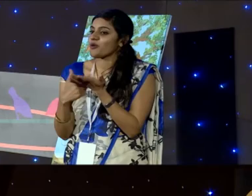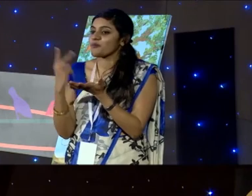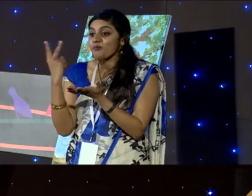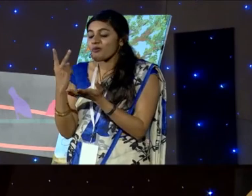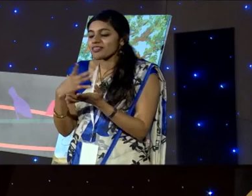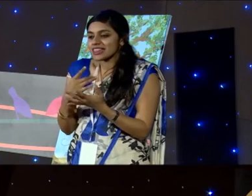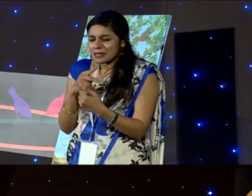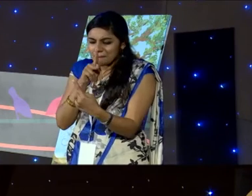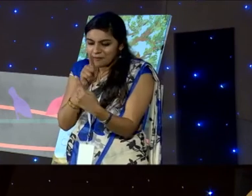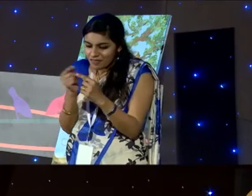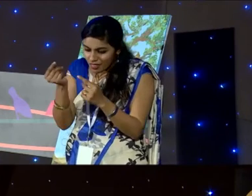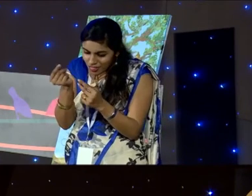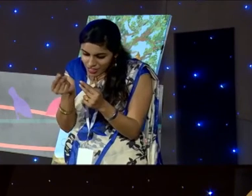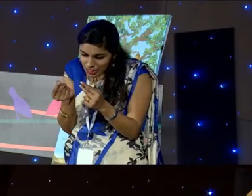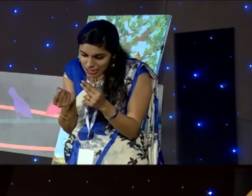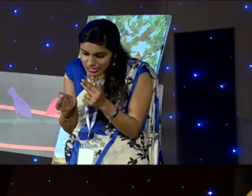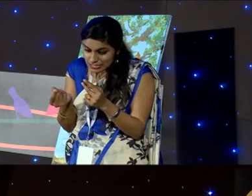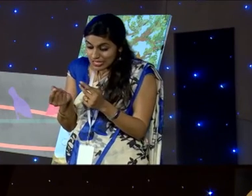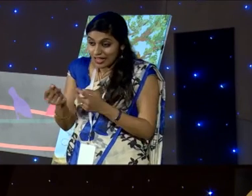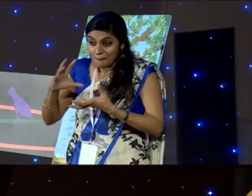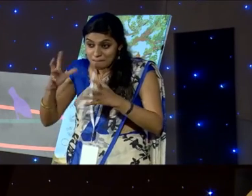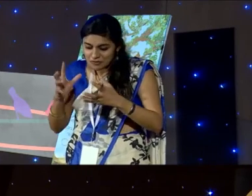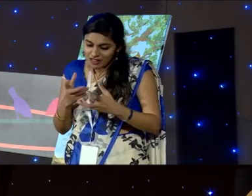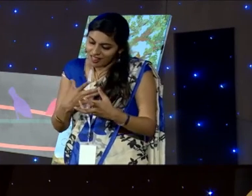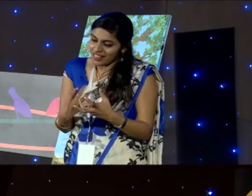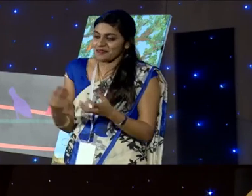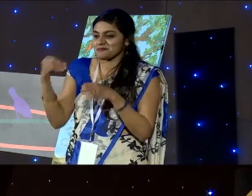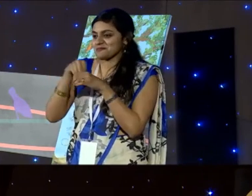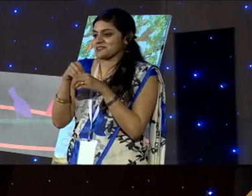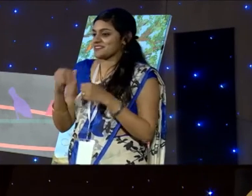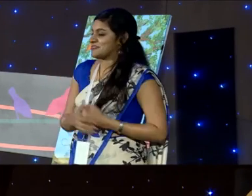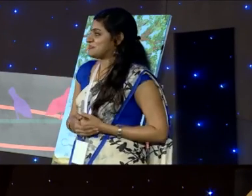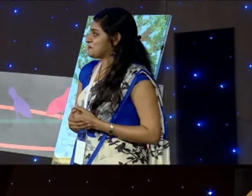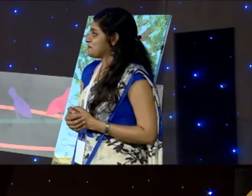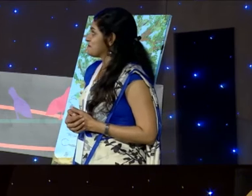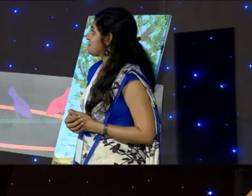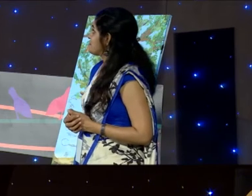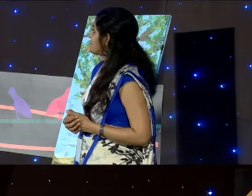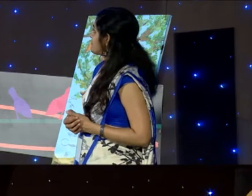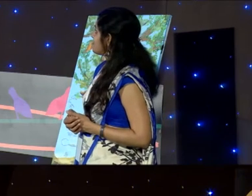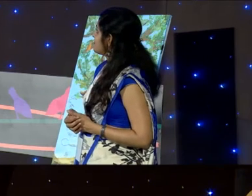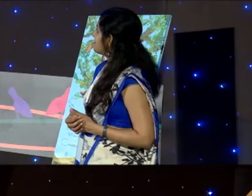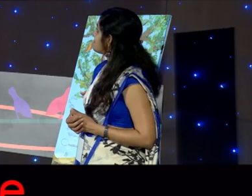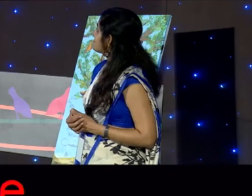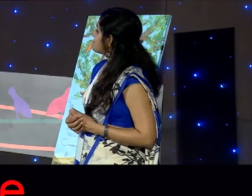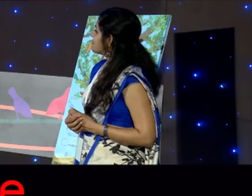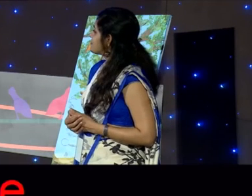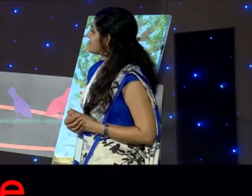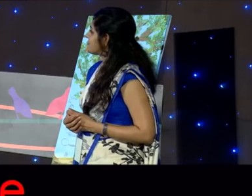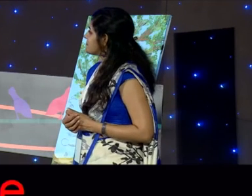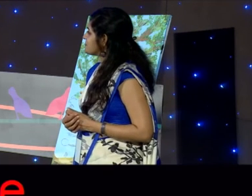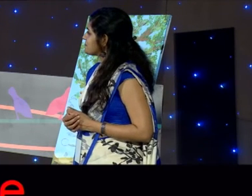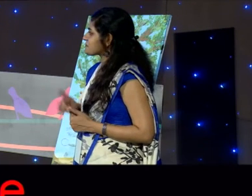systems. Here's the pediatrician Hans Asperger. Many of you know his name because it's given to one of the